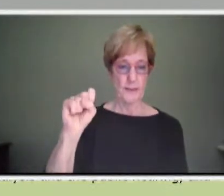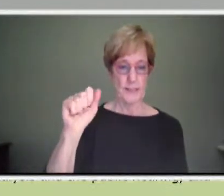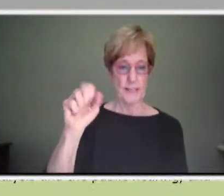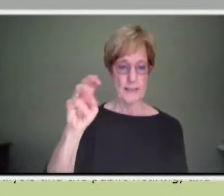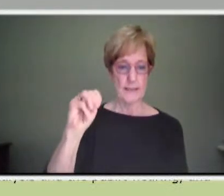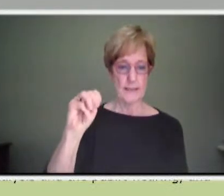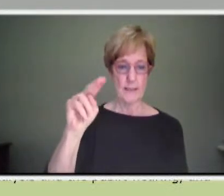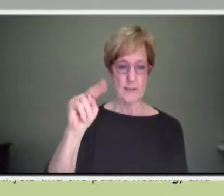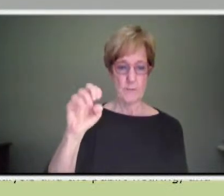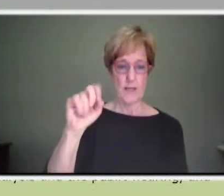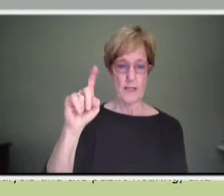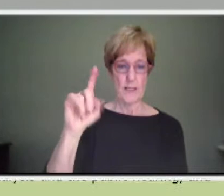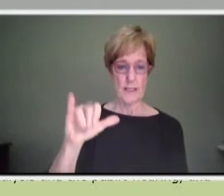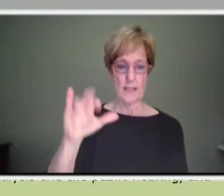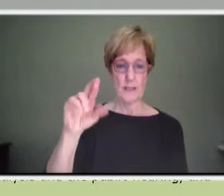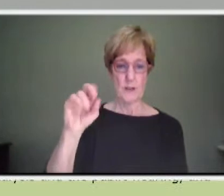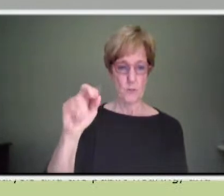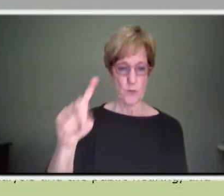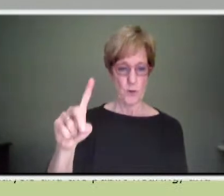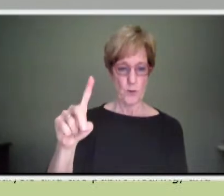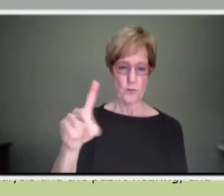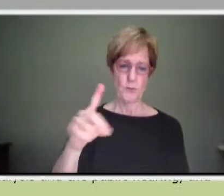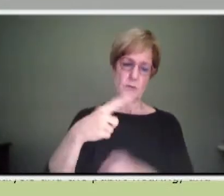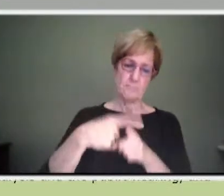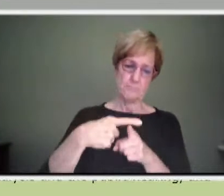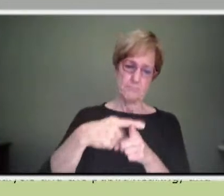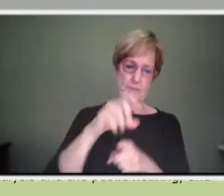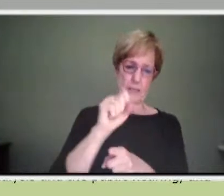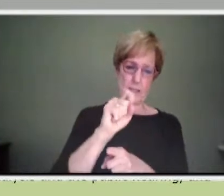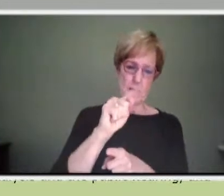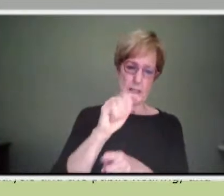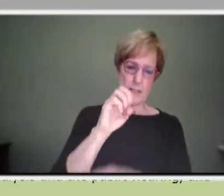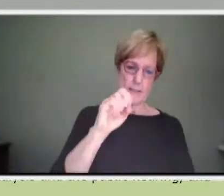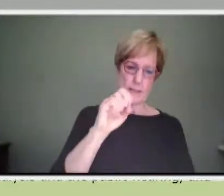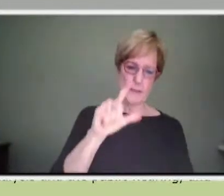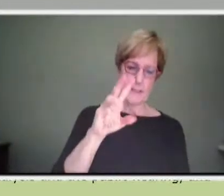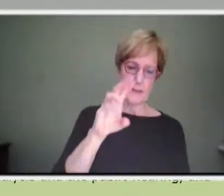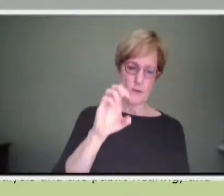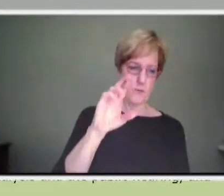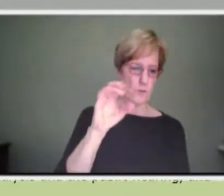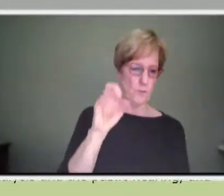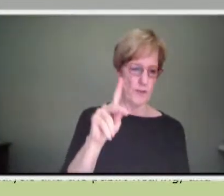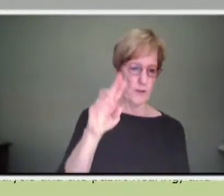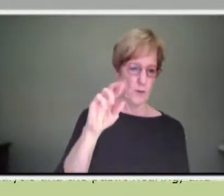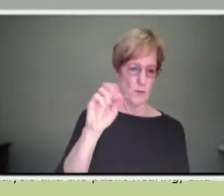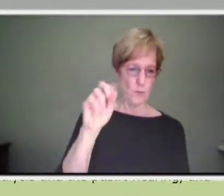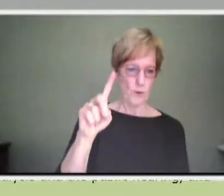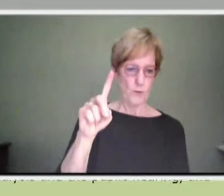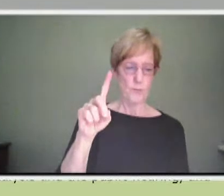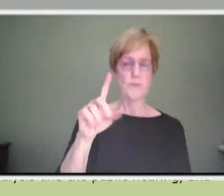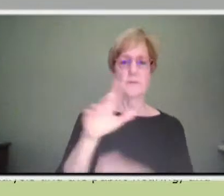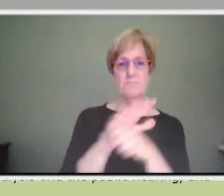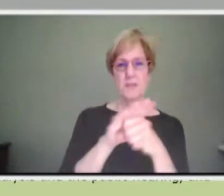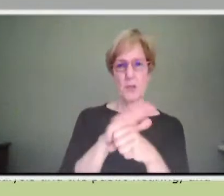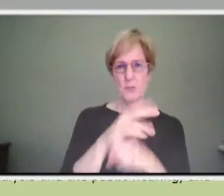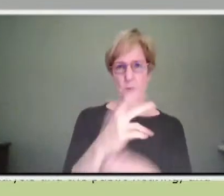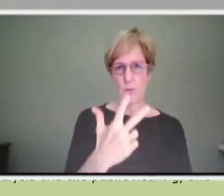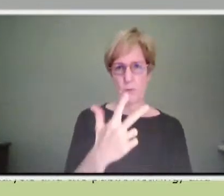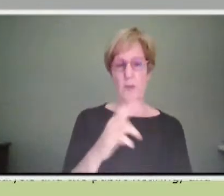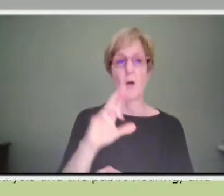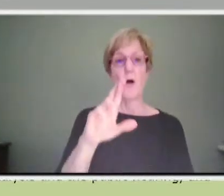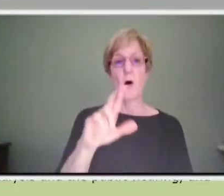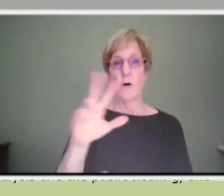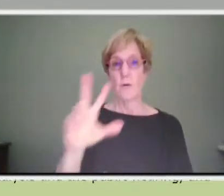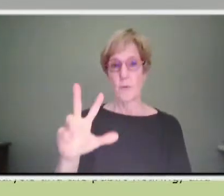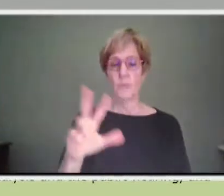Steel Creek Road, and east of Chrisland Woods Place in Council District 3, Ms. Watlington's district. The current zoning is R3,